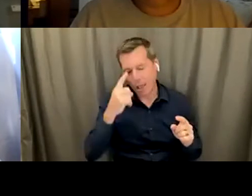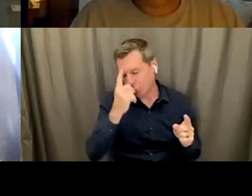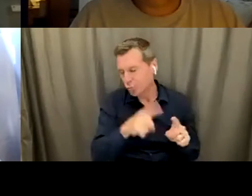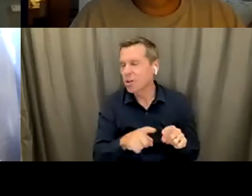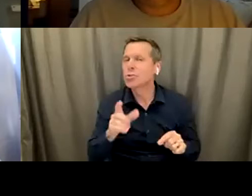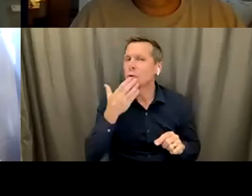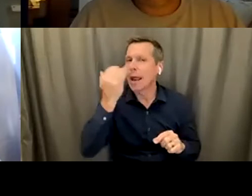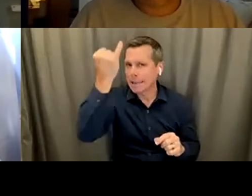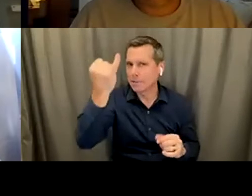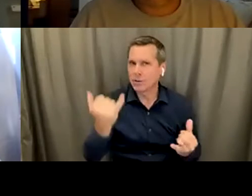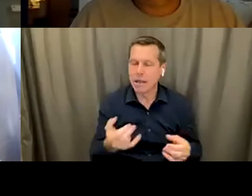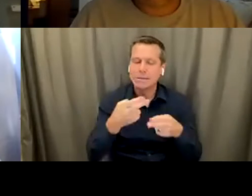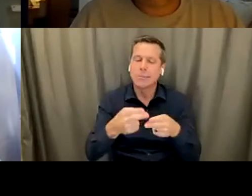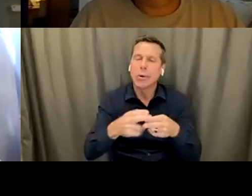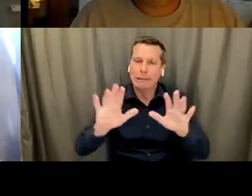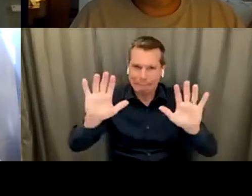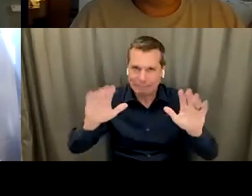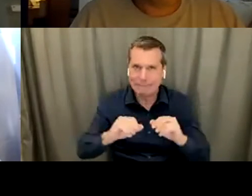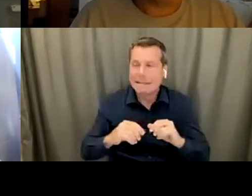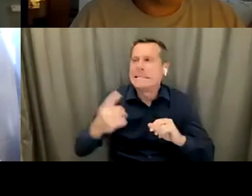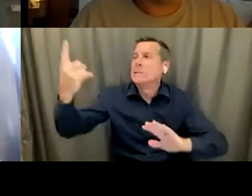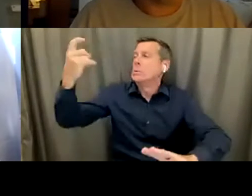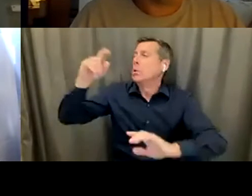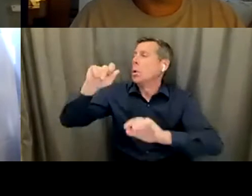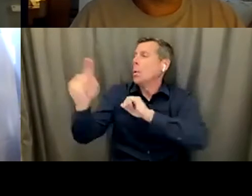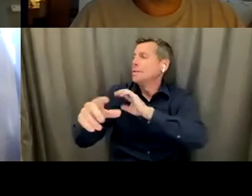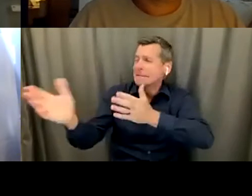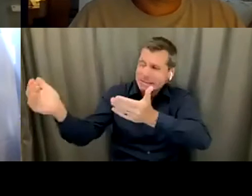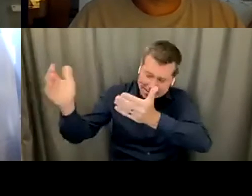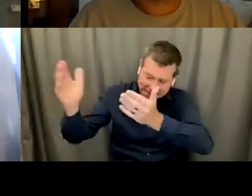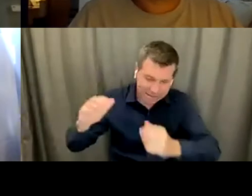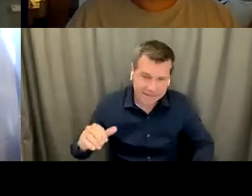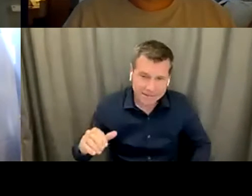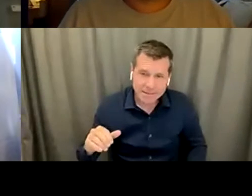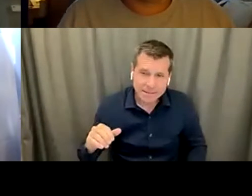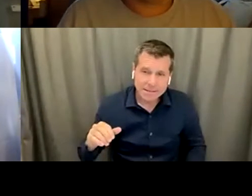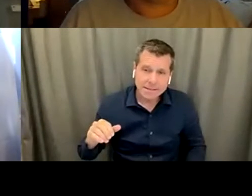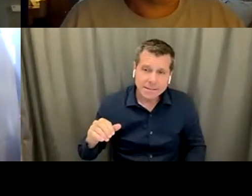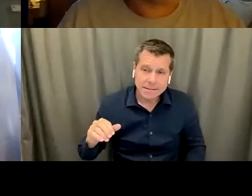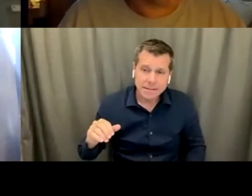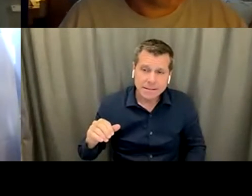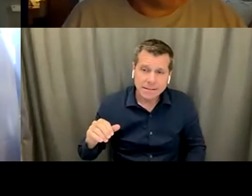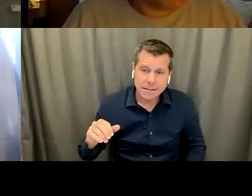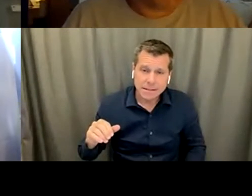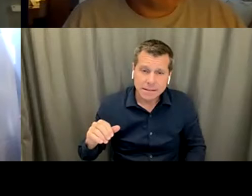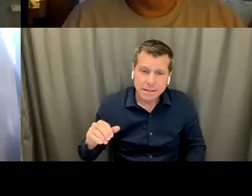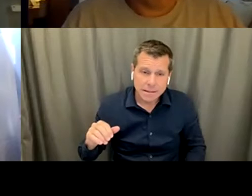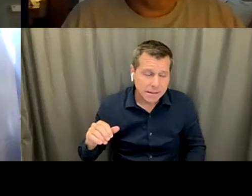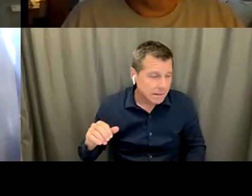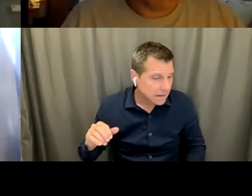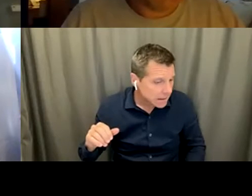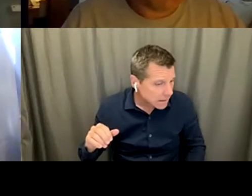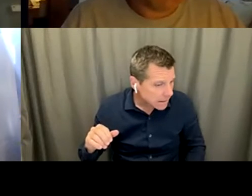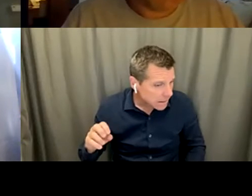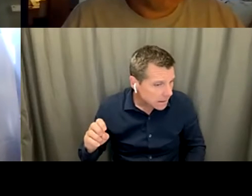Oh, I'm sorry. One question from the group here. Seating, would it make sense to see, I guess you don't know the vaccine status of